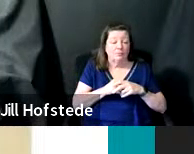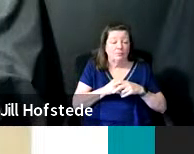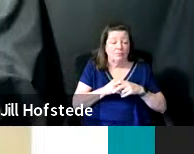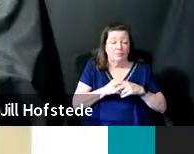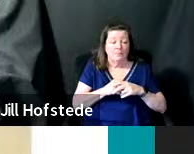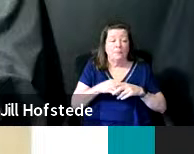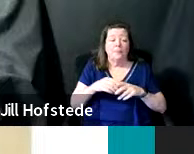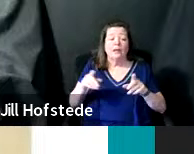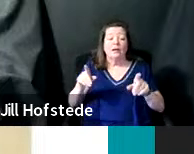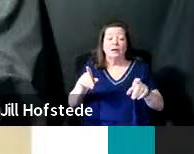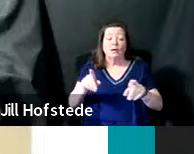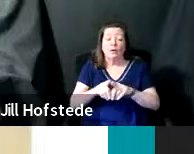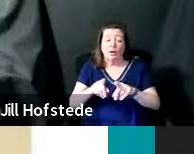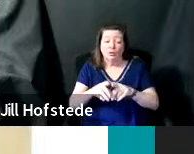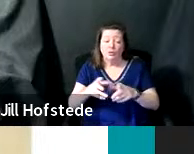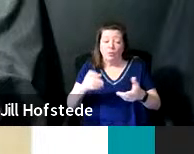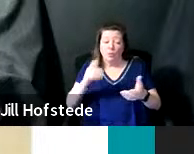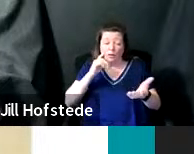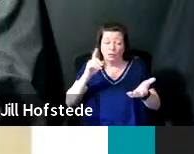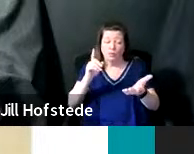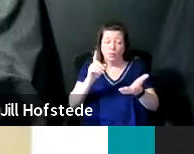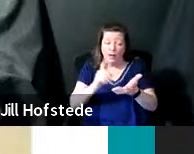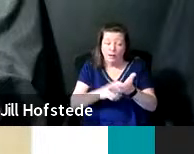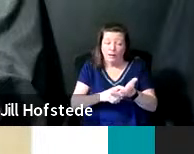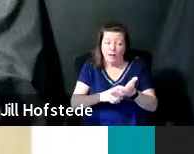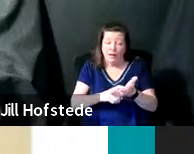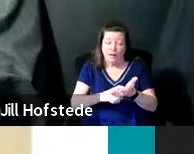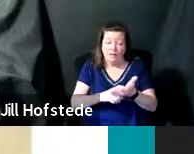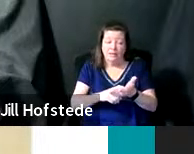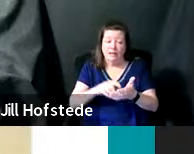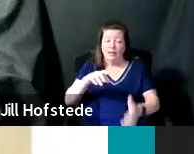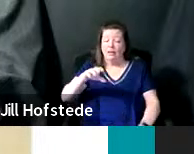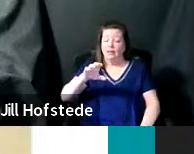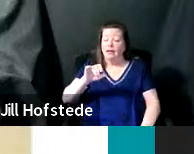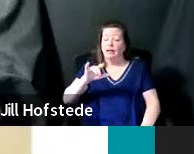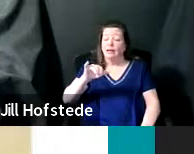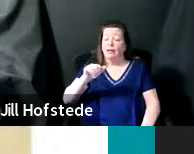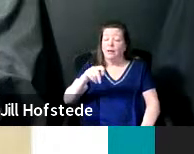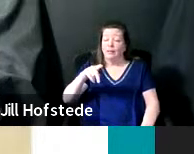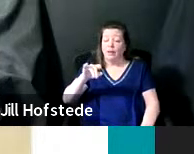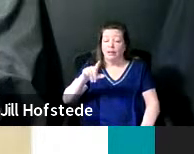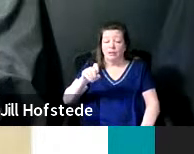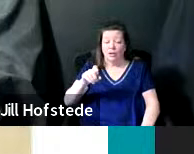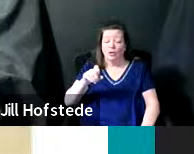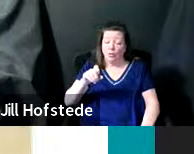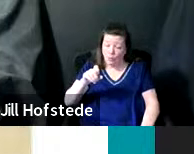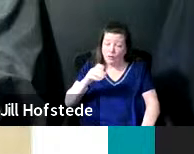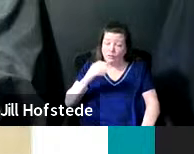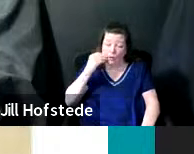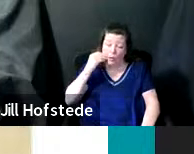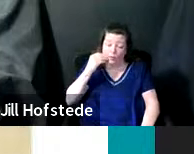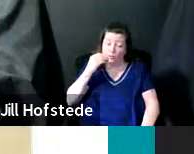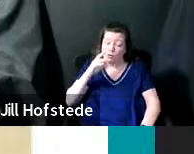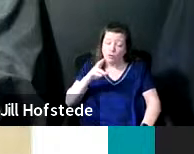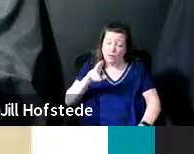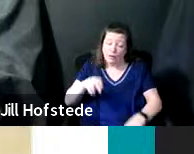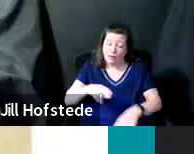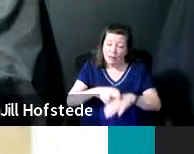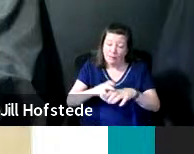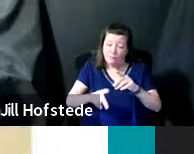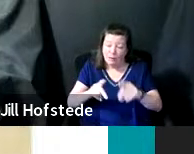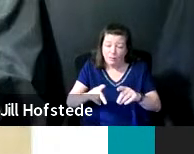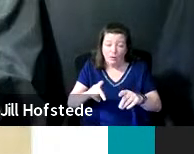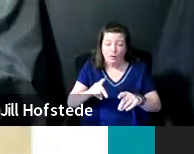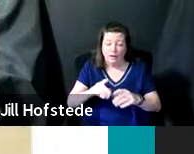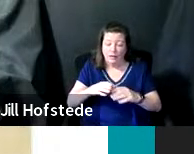We also want to recognize that the Columbia Plateau was home to the indigenous tribes that shared similar languages,